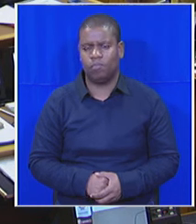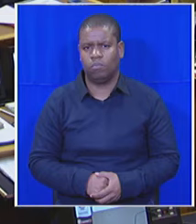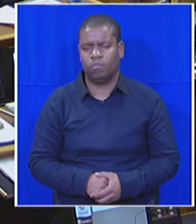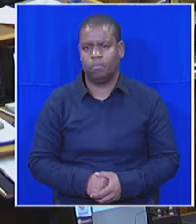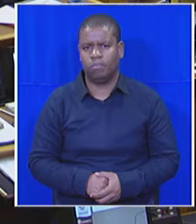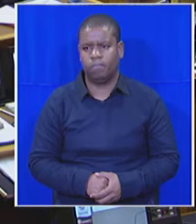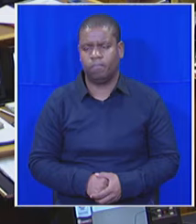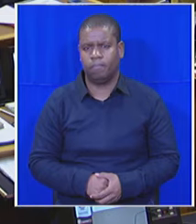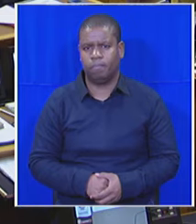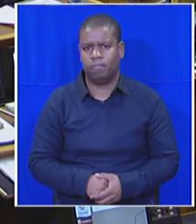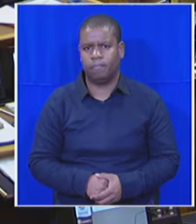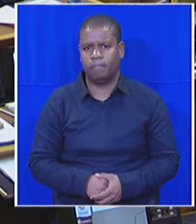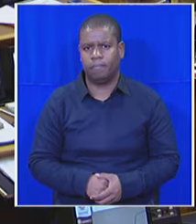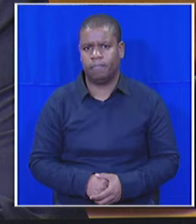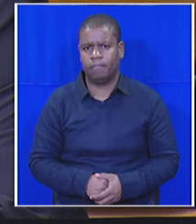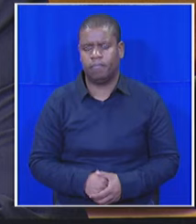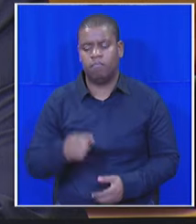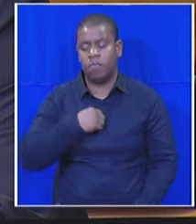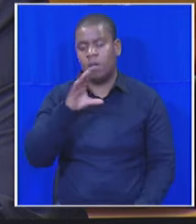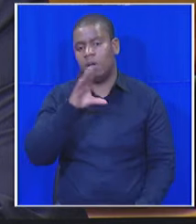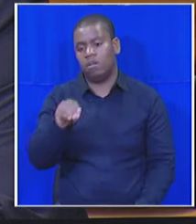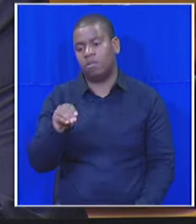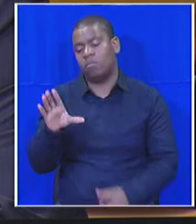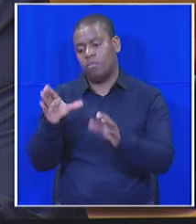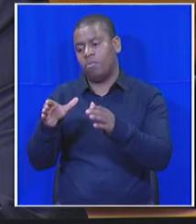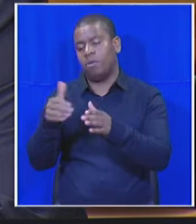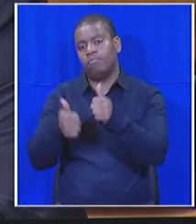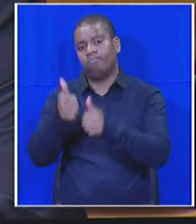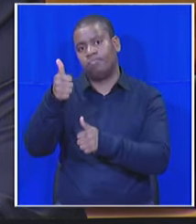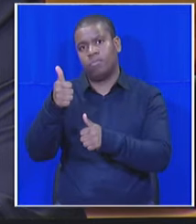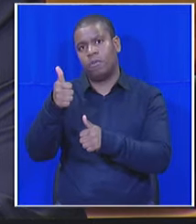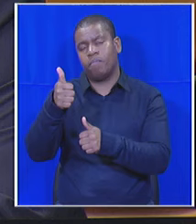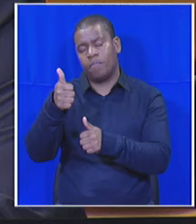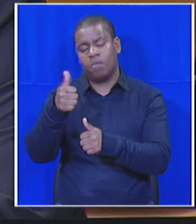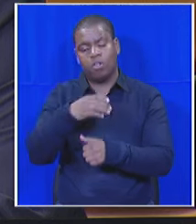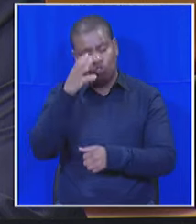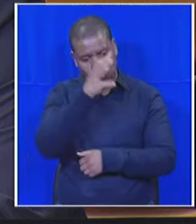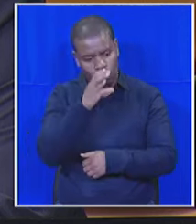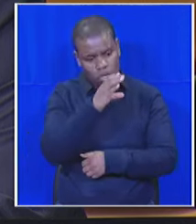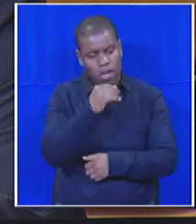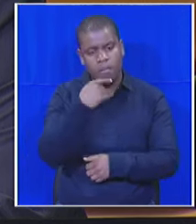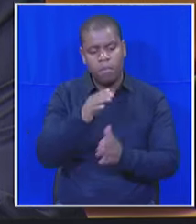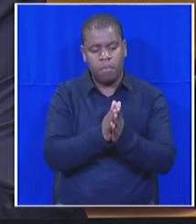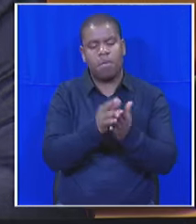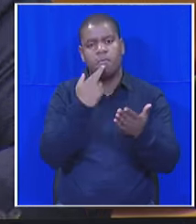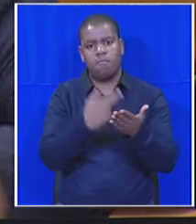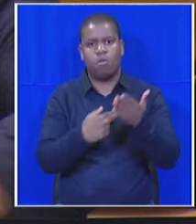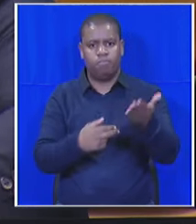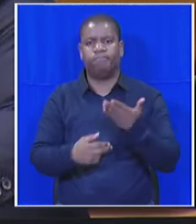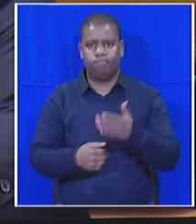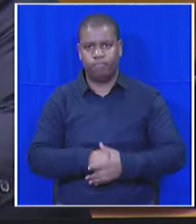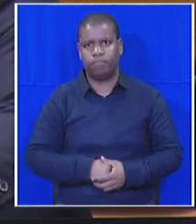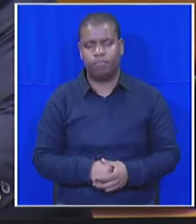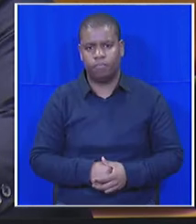Order, honourable member. I will ask the whips of the ANC to actually check for me and then report.